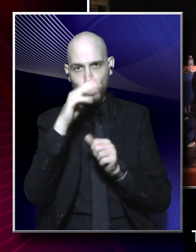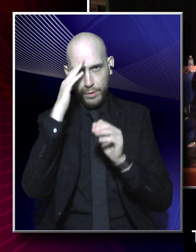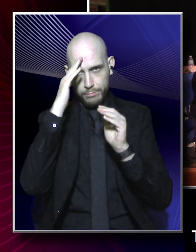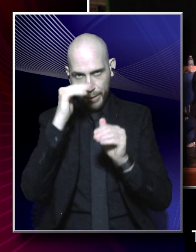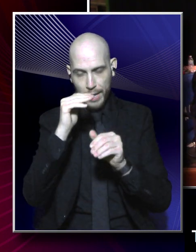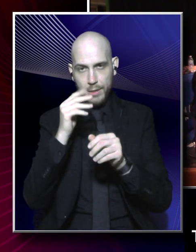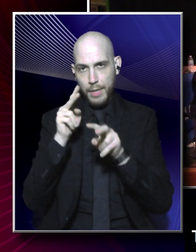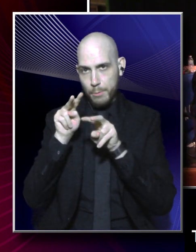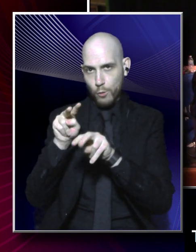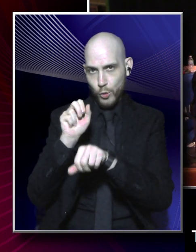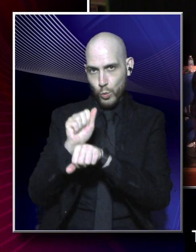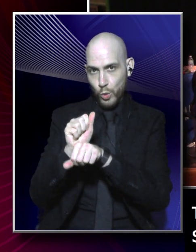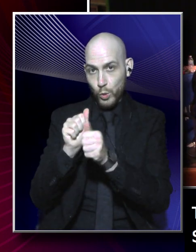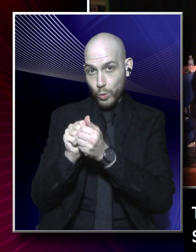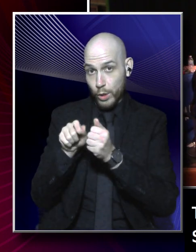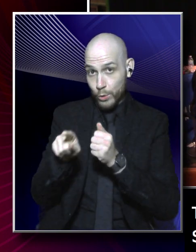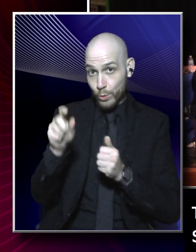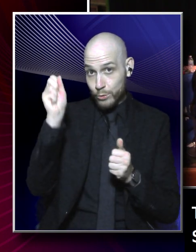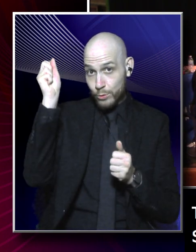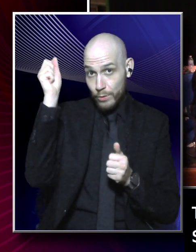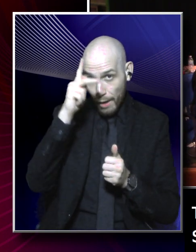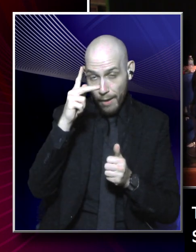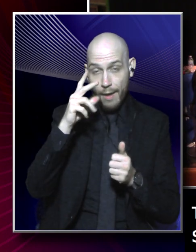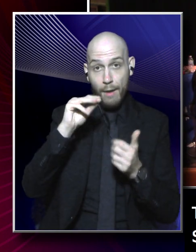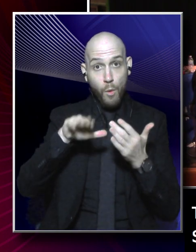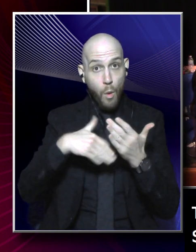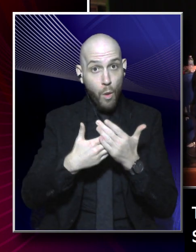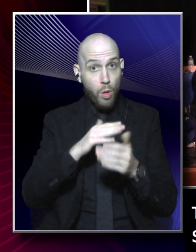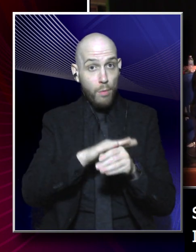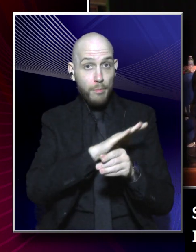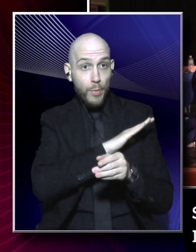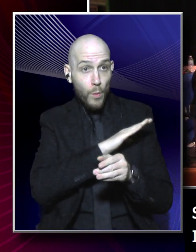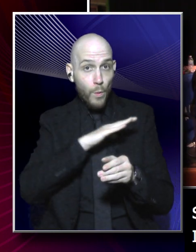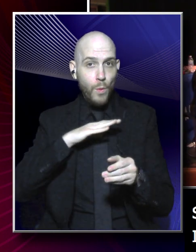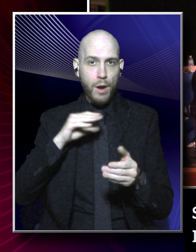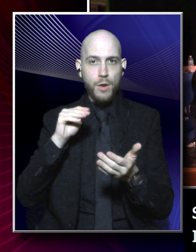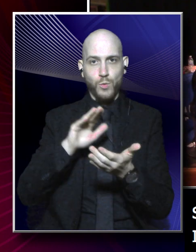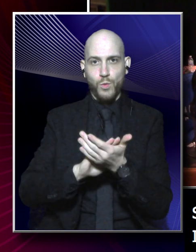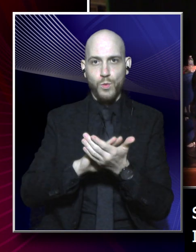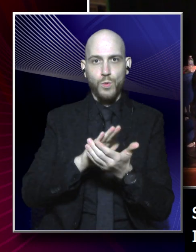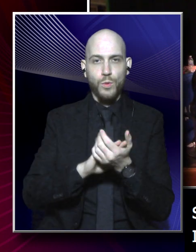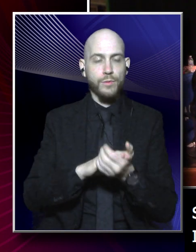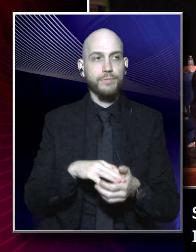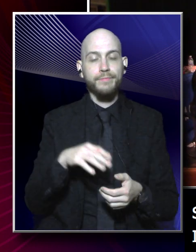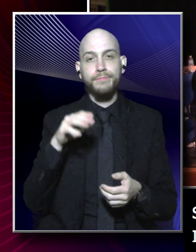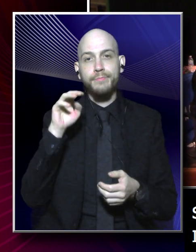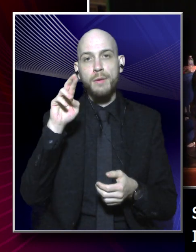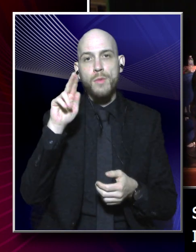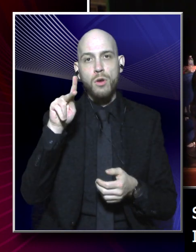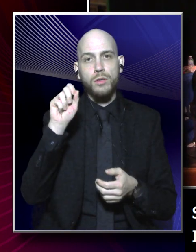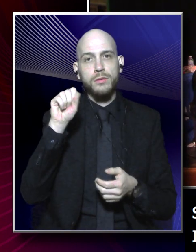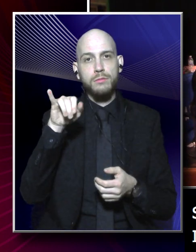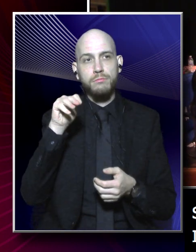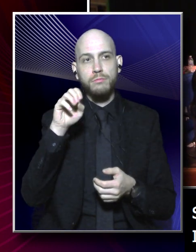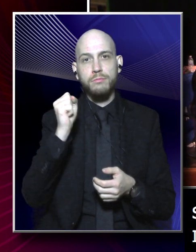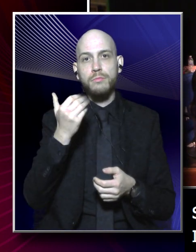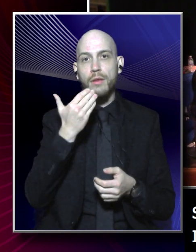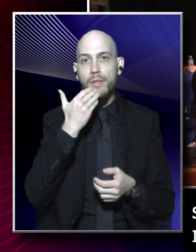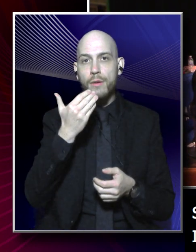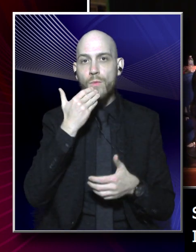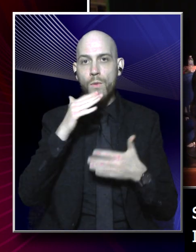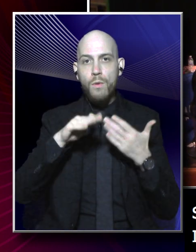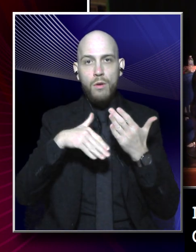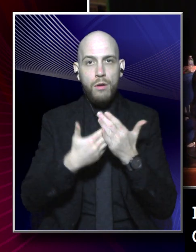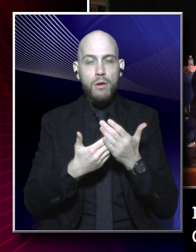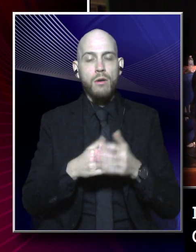Sue, and everybody on the board in the school. So thank you. Thank you, everybody. It's a great day, just that we have people